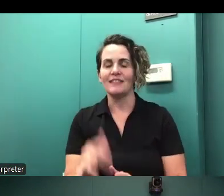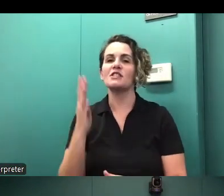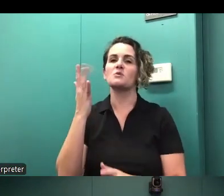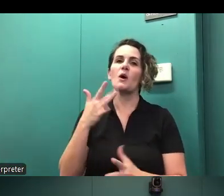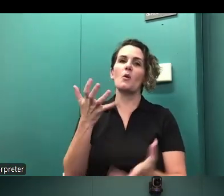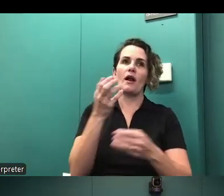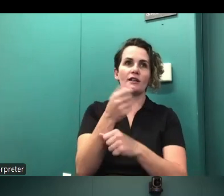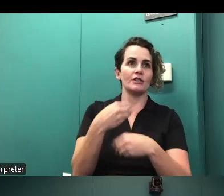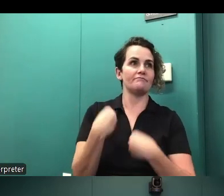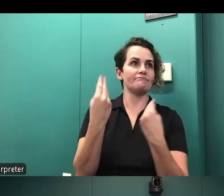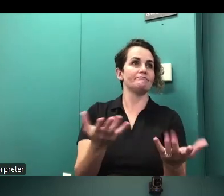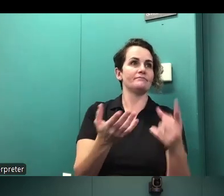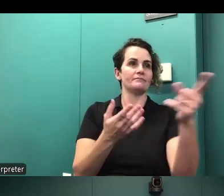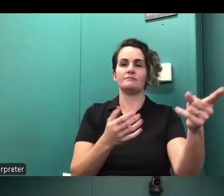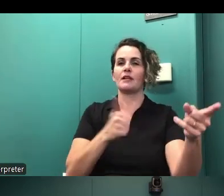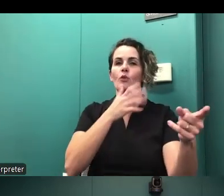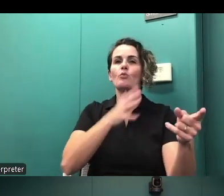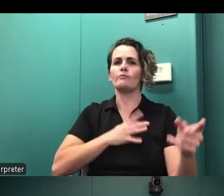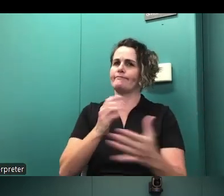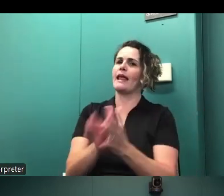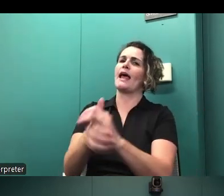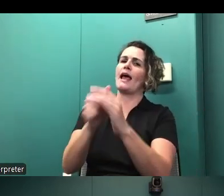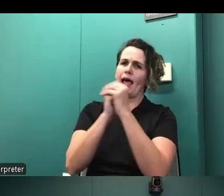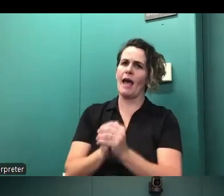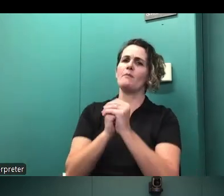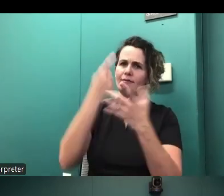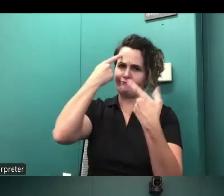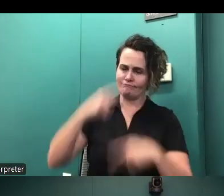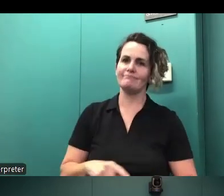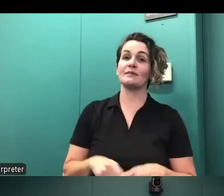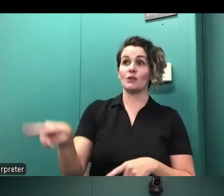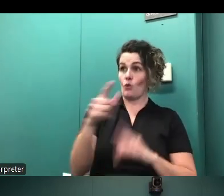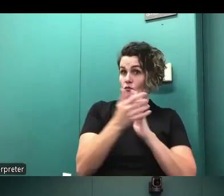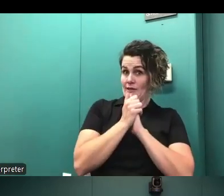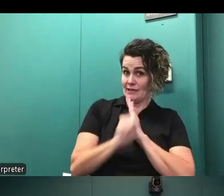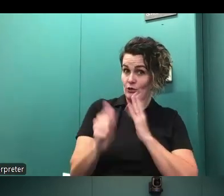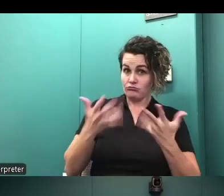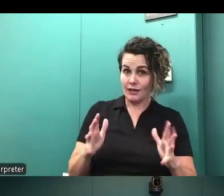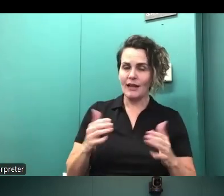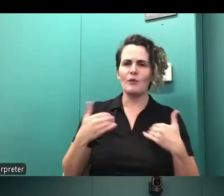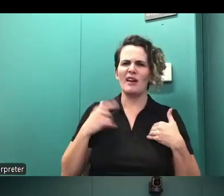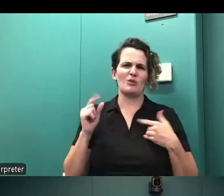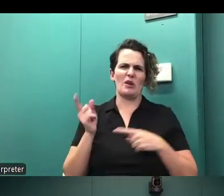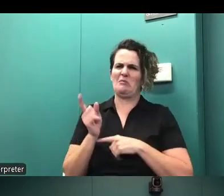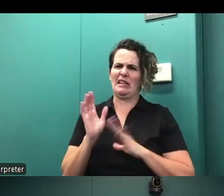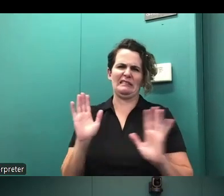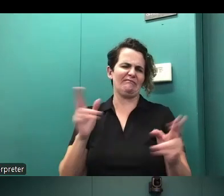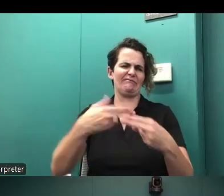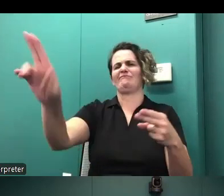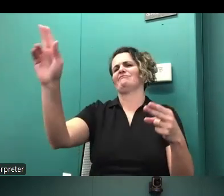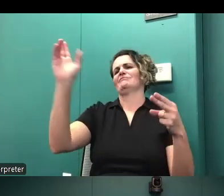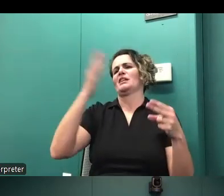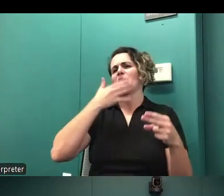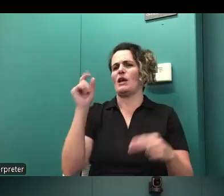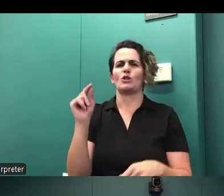just wanted to share this with you. Amen. If you guys are skilled in forms, bear with this. We've got 20 minutes, right? It'll be like the